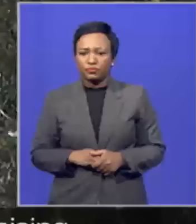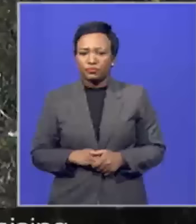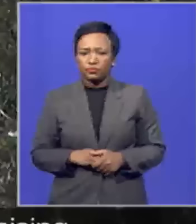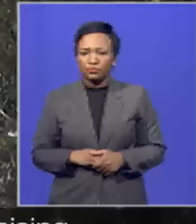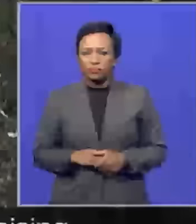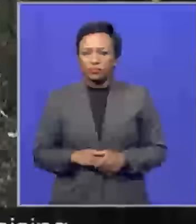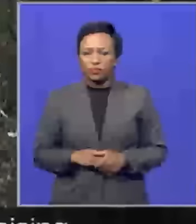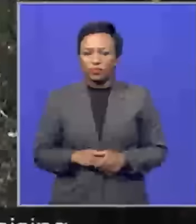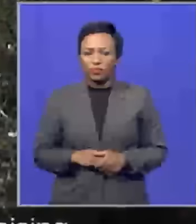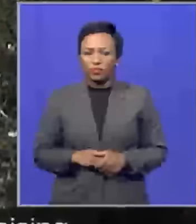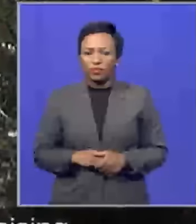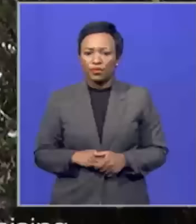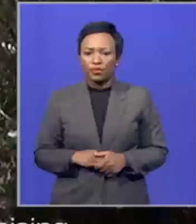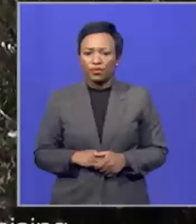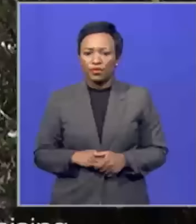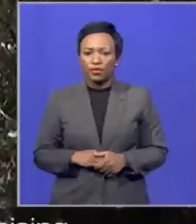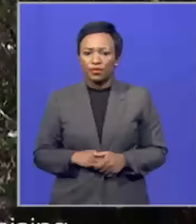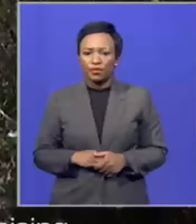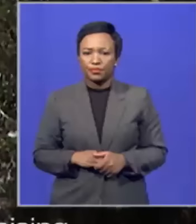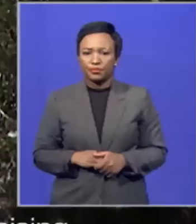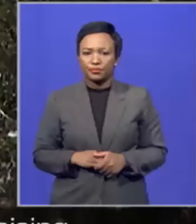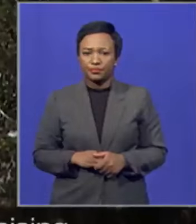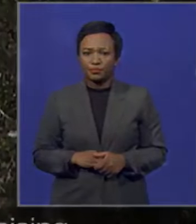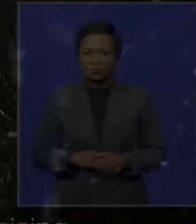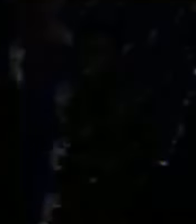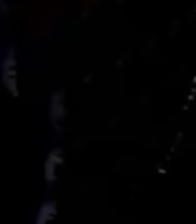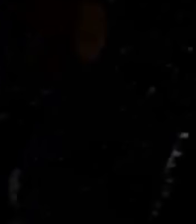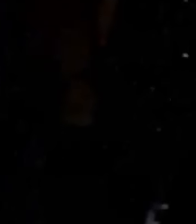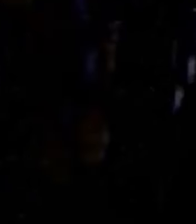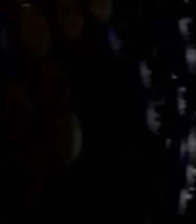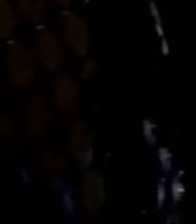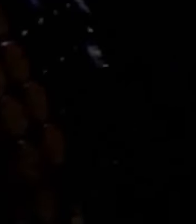tsa SABC mo Mahikeng.